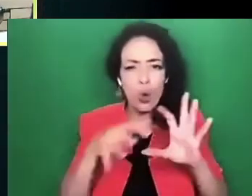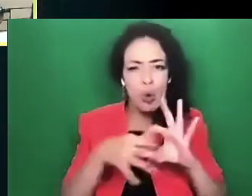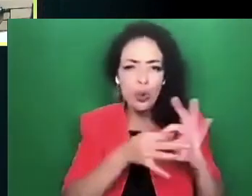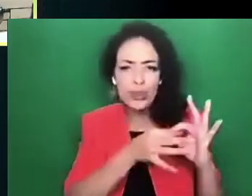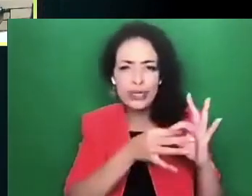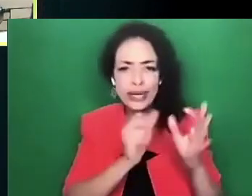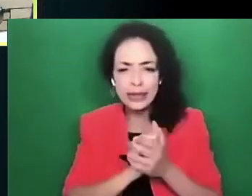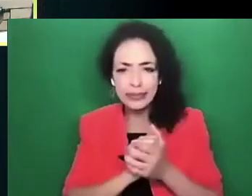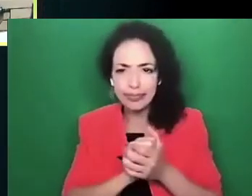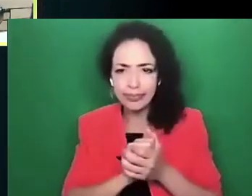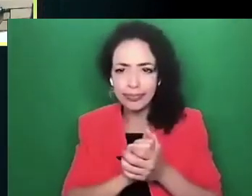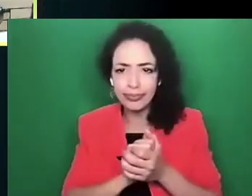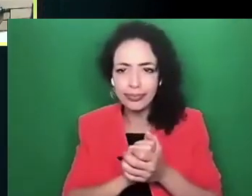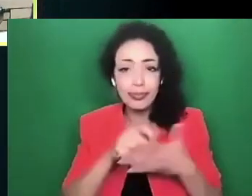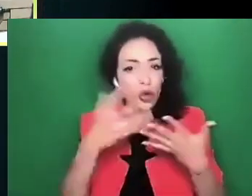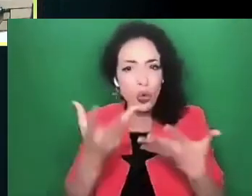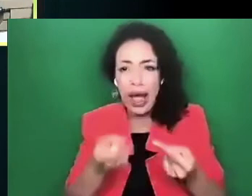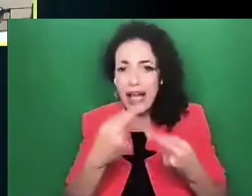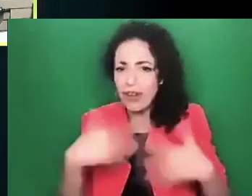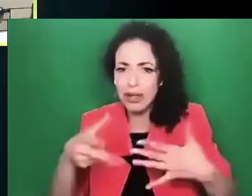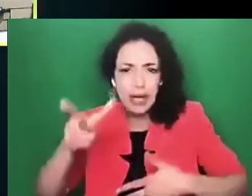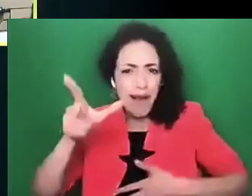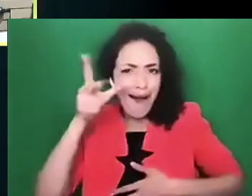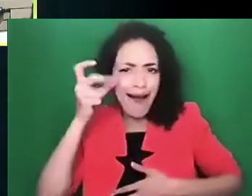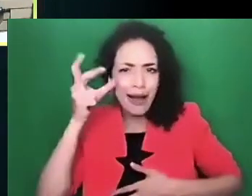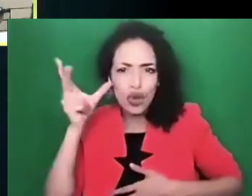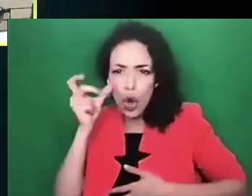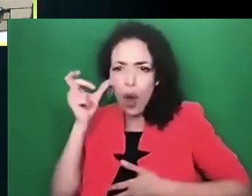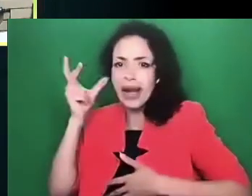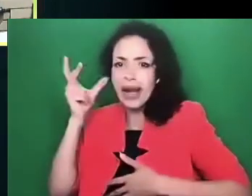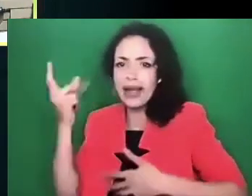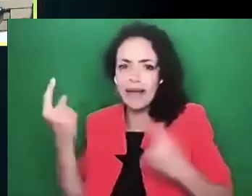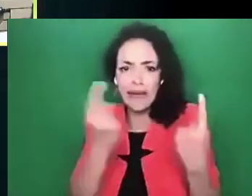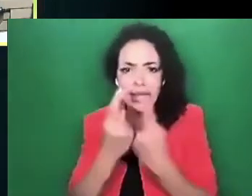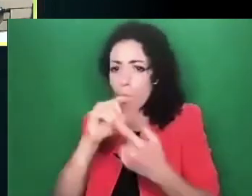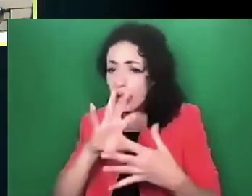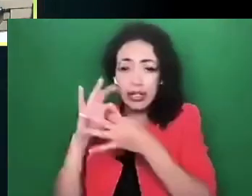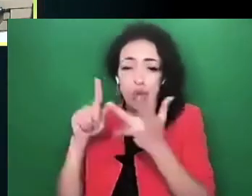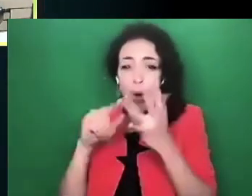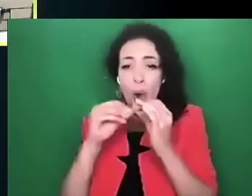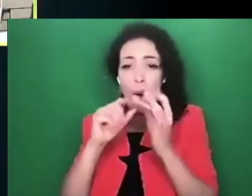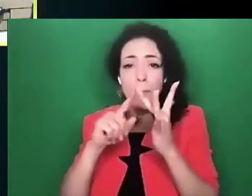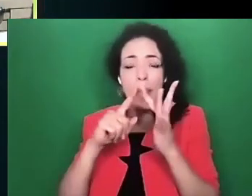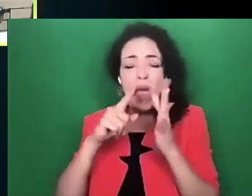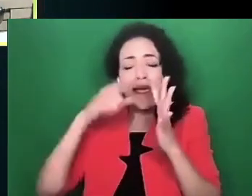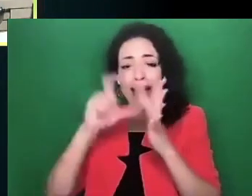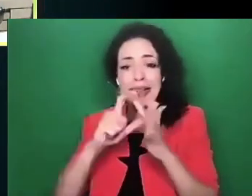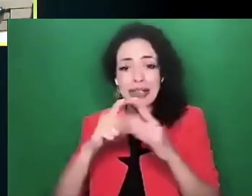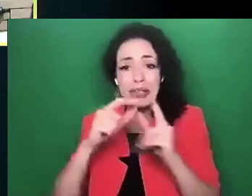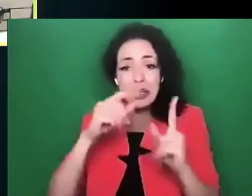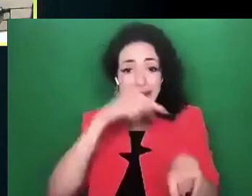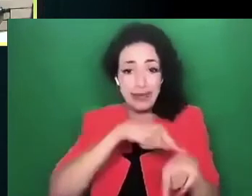here an iconography that we can trace back to the Ubaid and pre-Sumerian periods that is